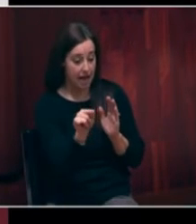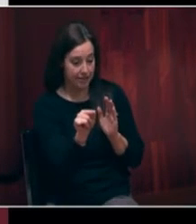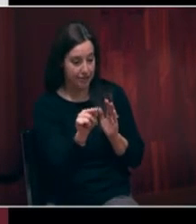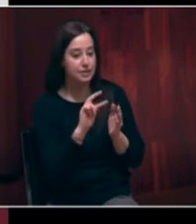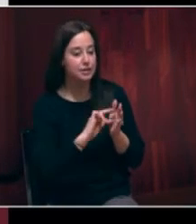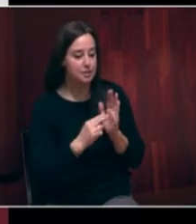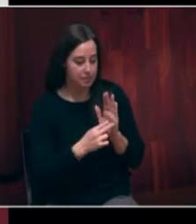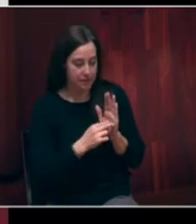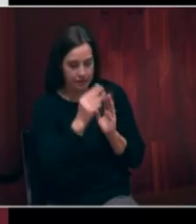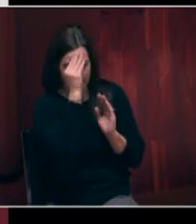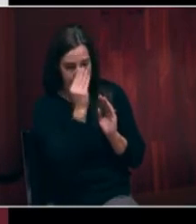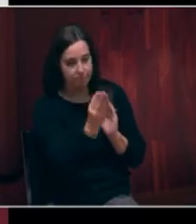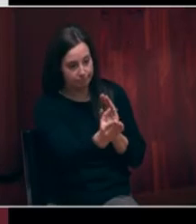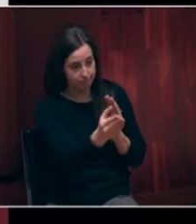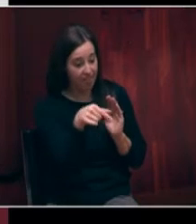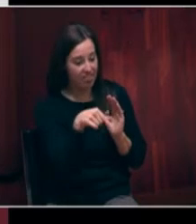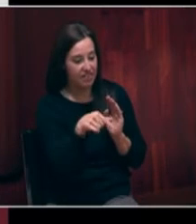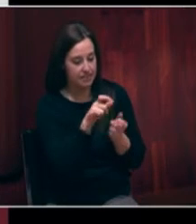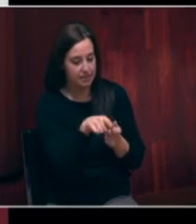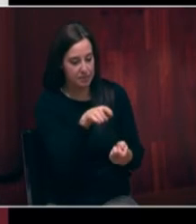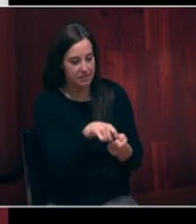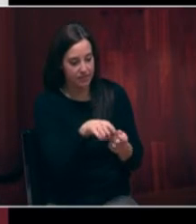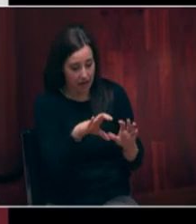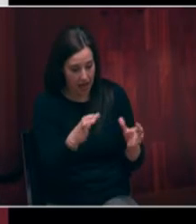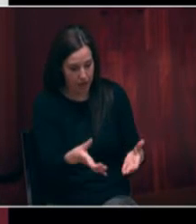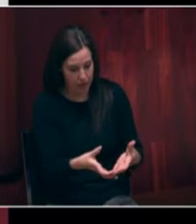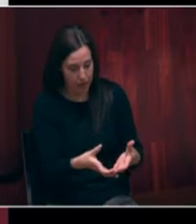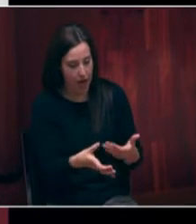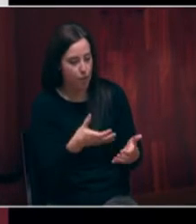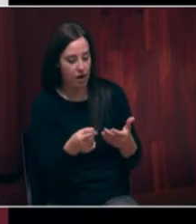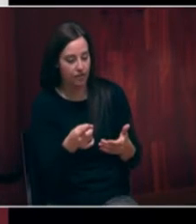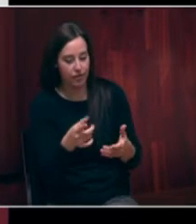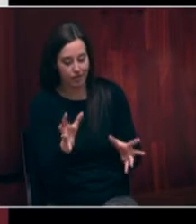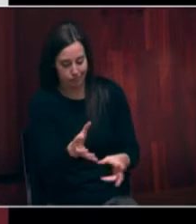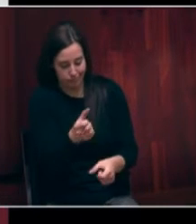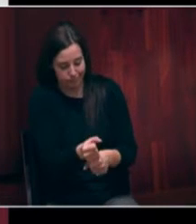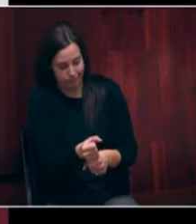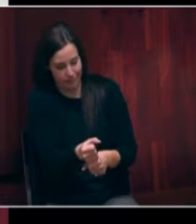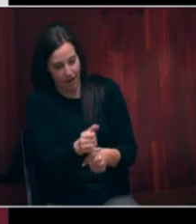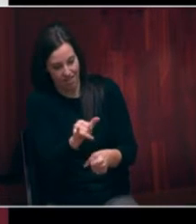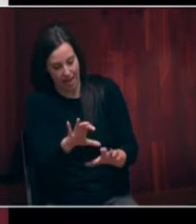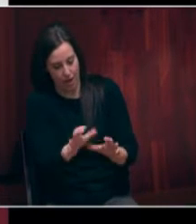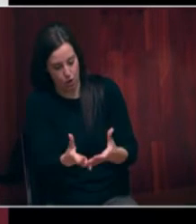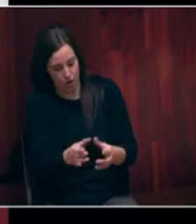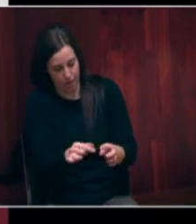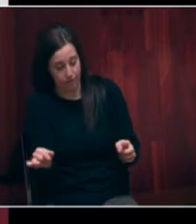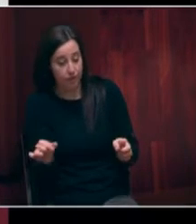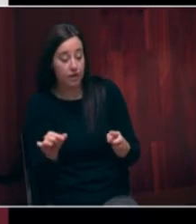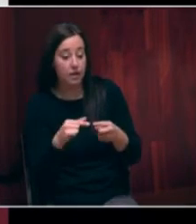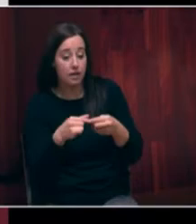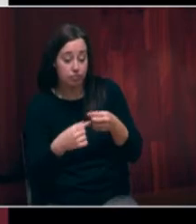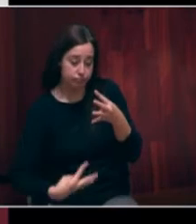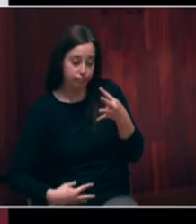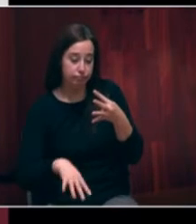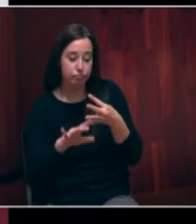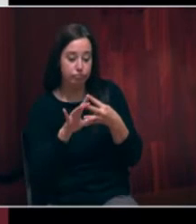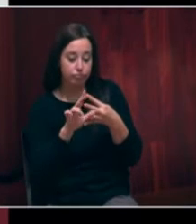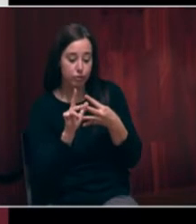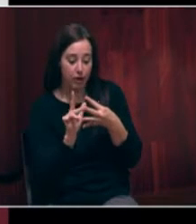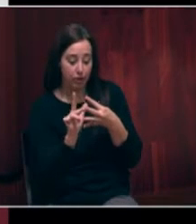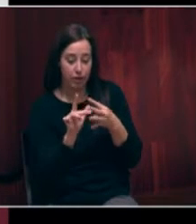declaration, this is a specified category, and then whatever the acronym happens to be. The 23 categories of information found on our